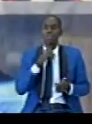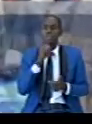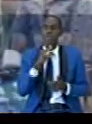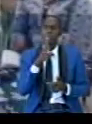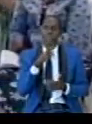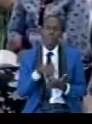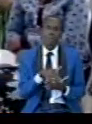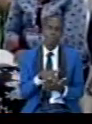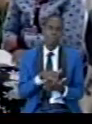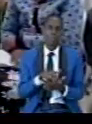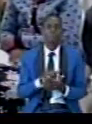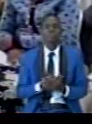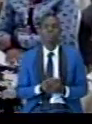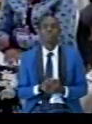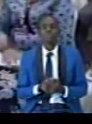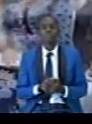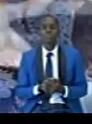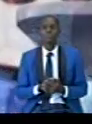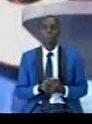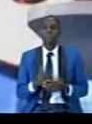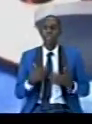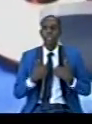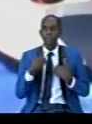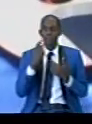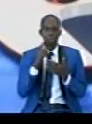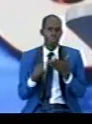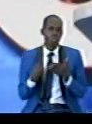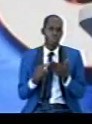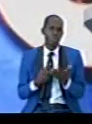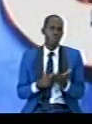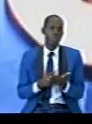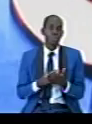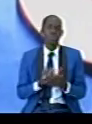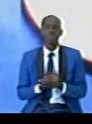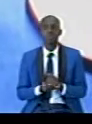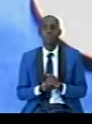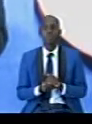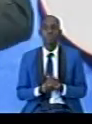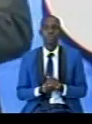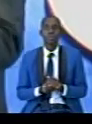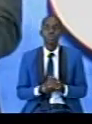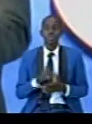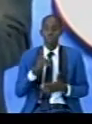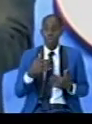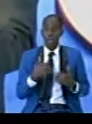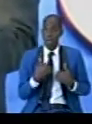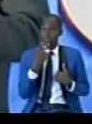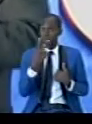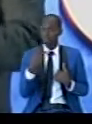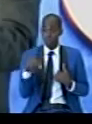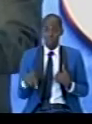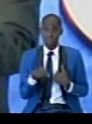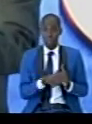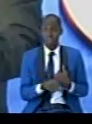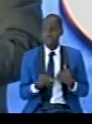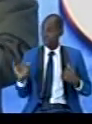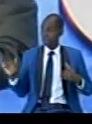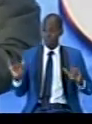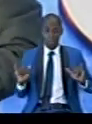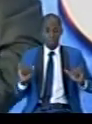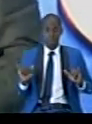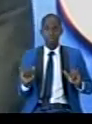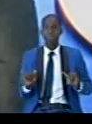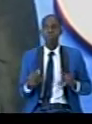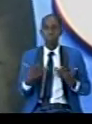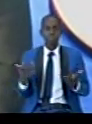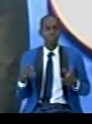weary. Have you noticed sometimes you have the same two legs and the same hands and the same heart that